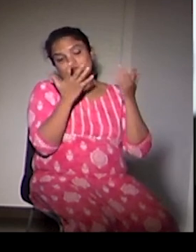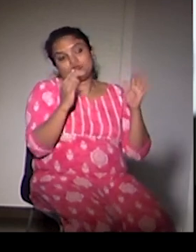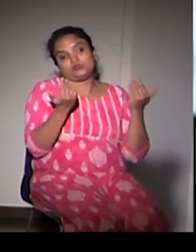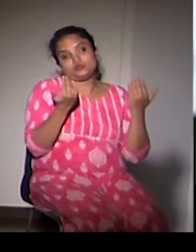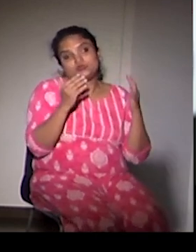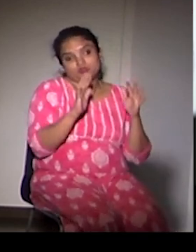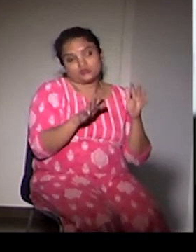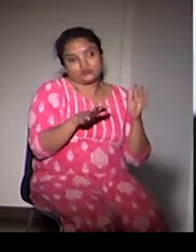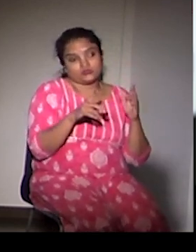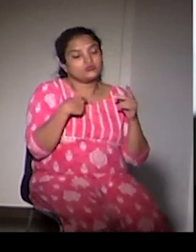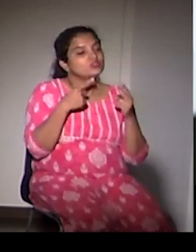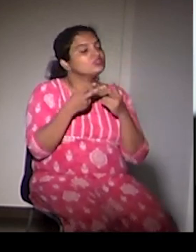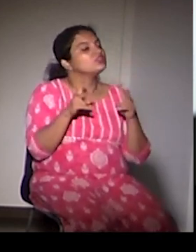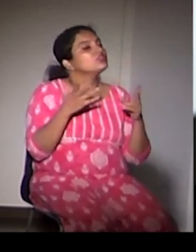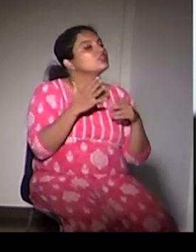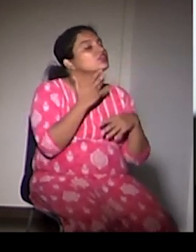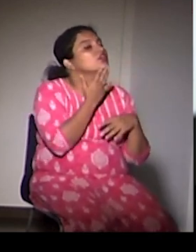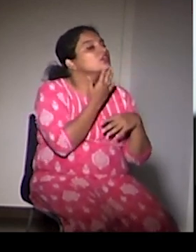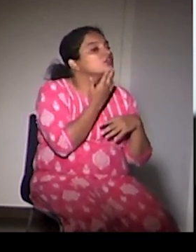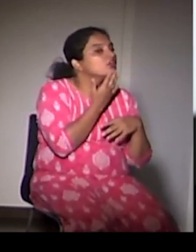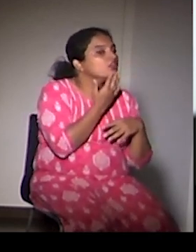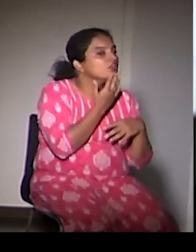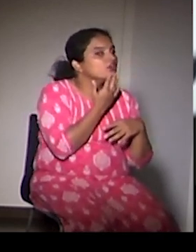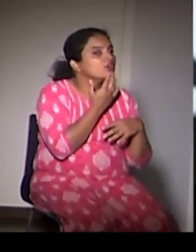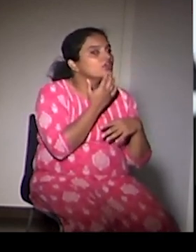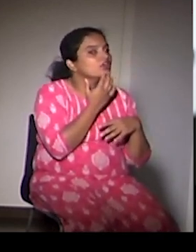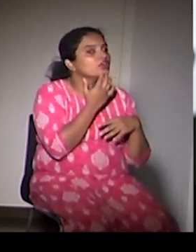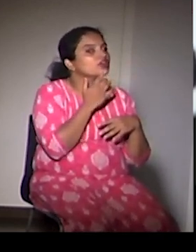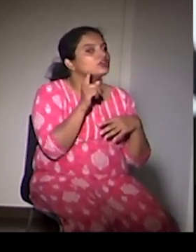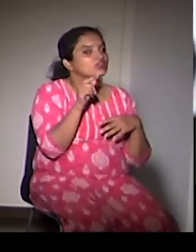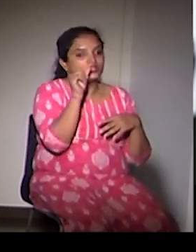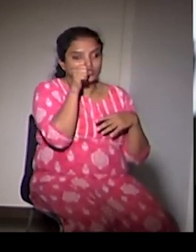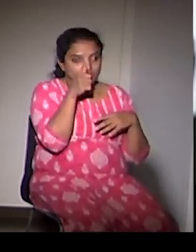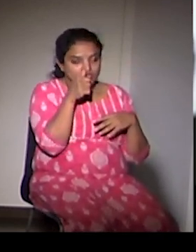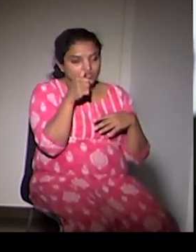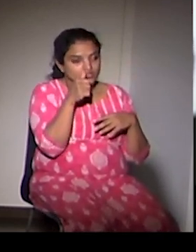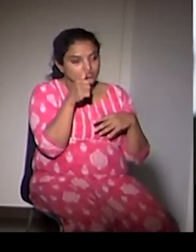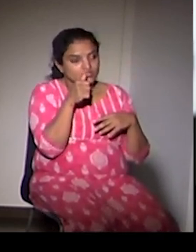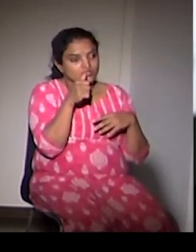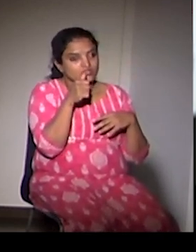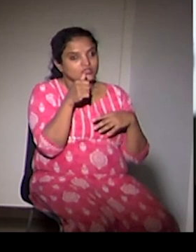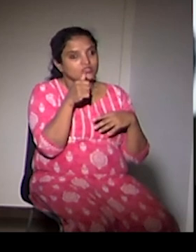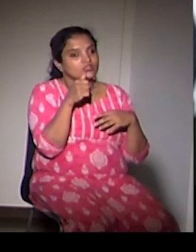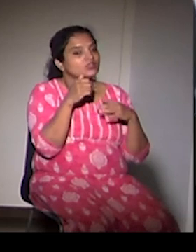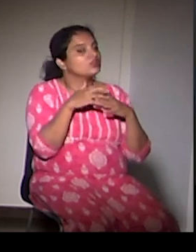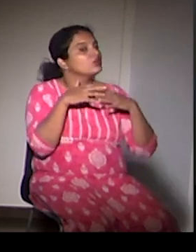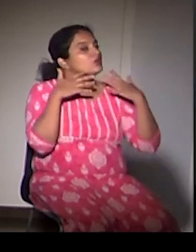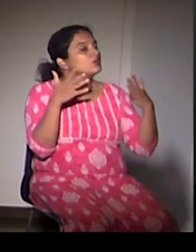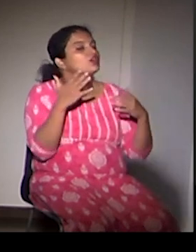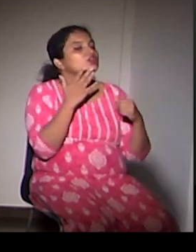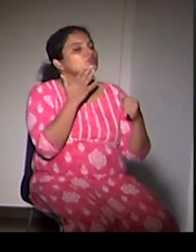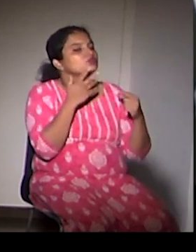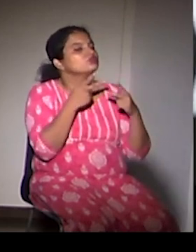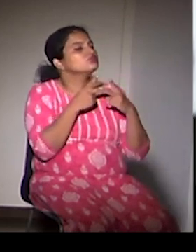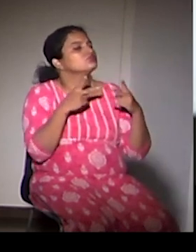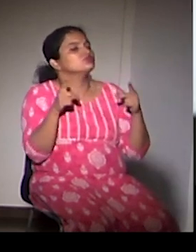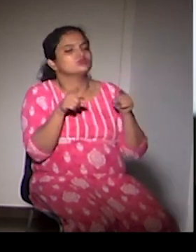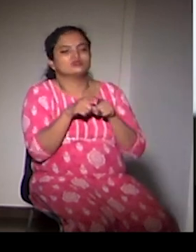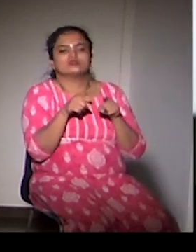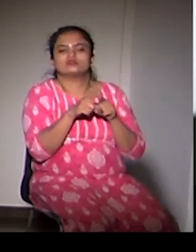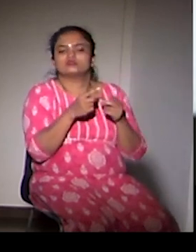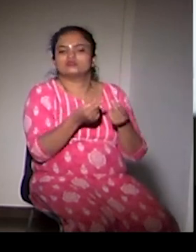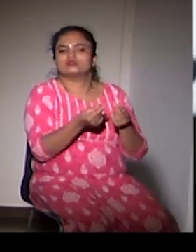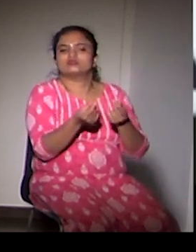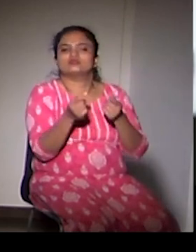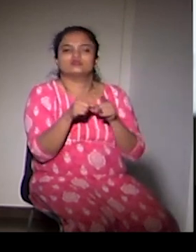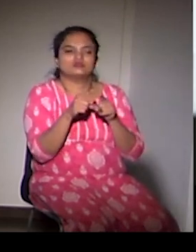the difference here is the colour, and I think this being India, lots of colours very quickly